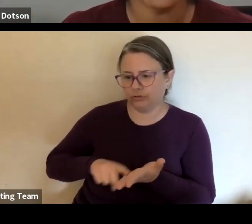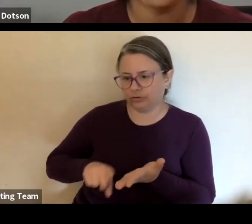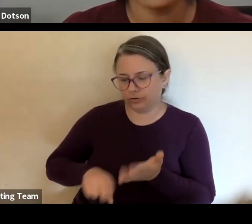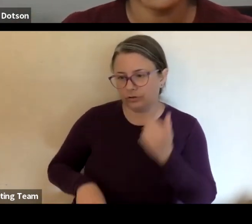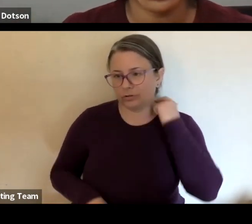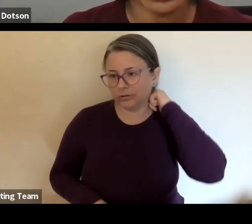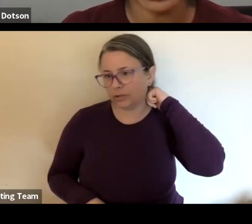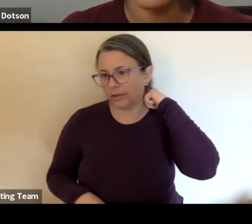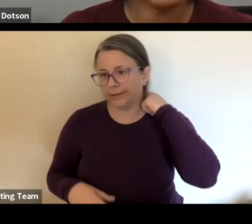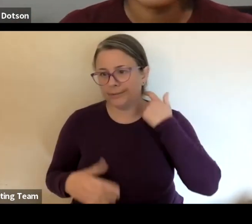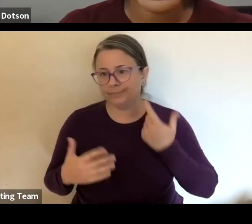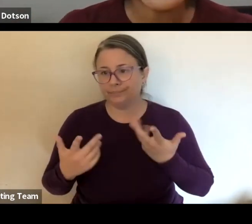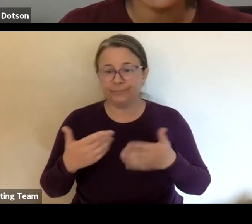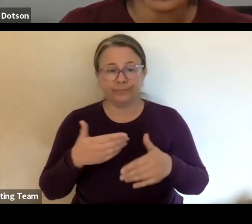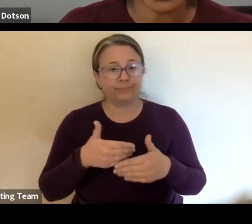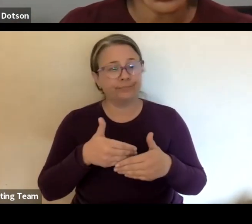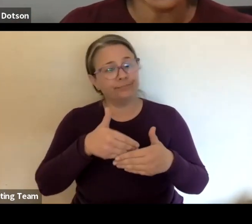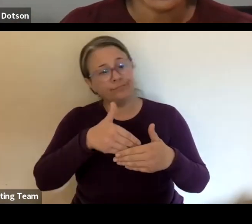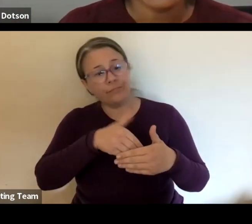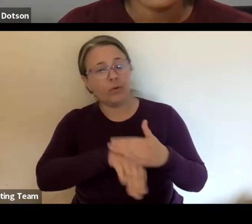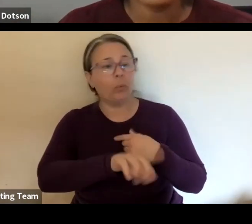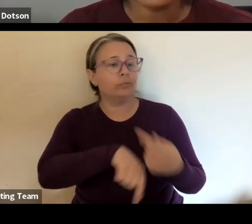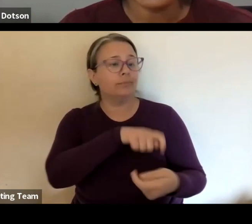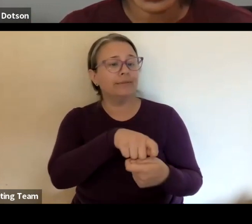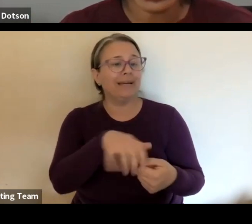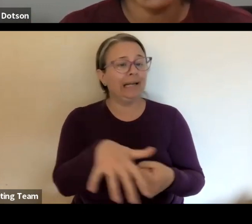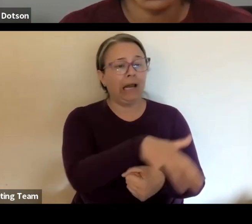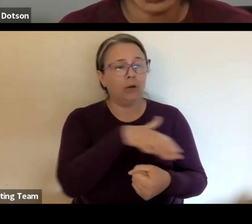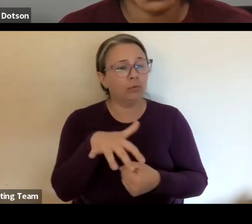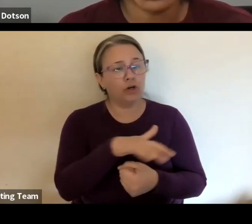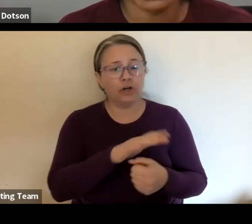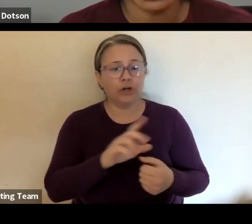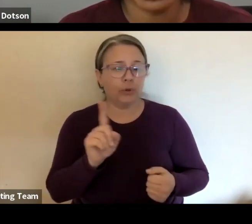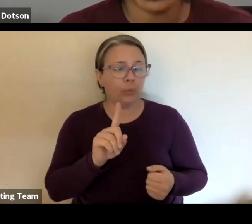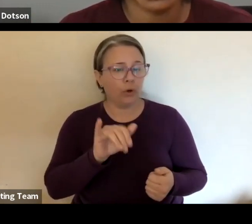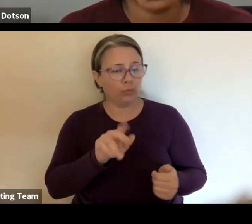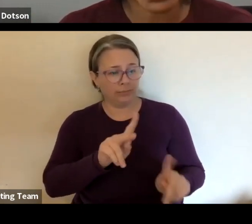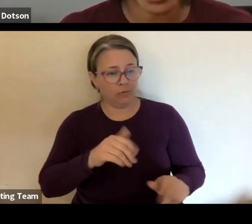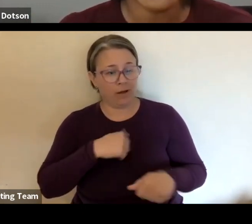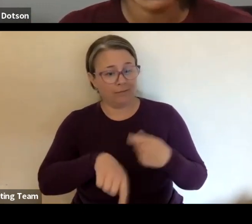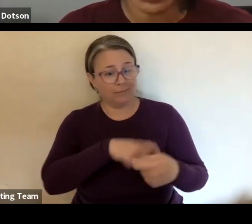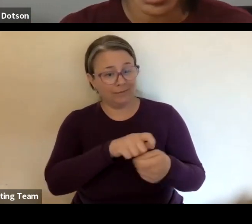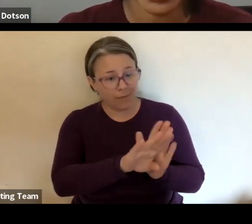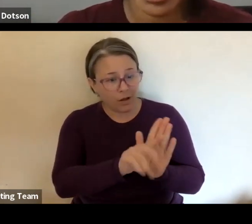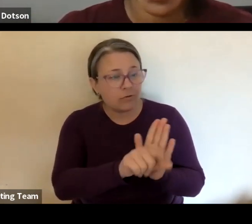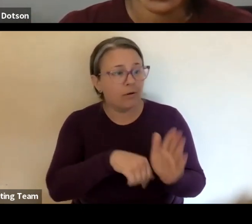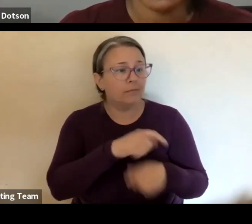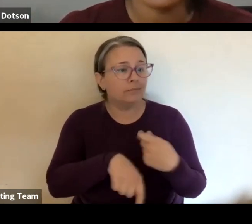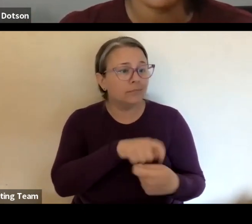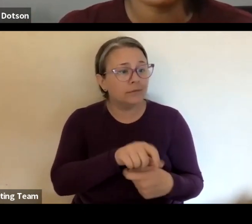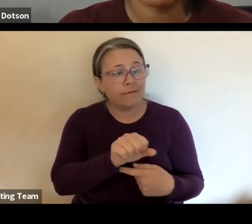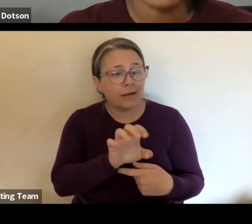SES or racial background and say, okay, we're here, come do our study. It doesn't work that way. So truly community-based